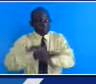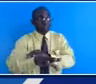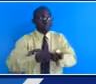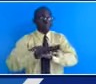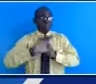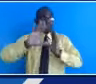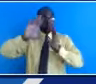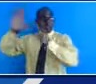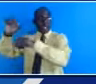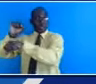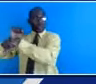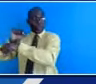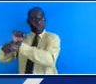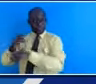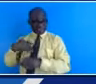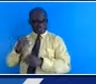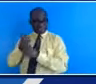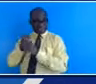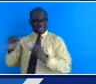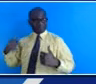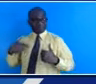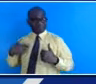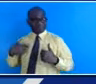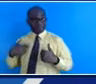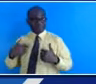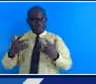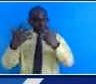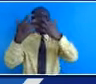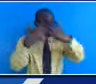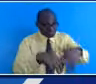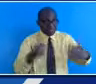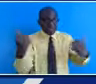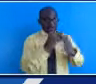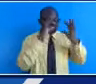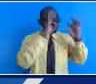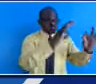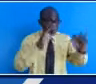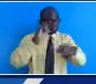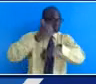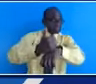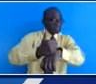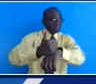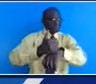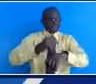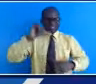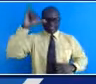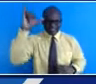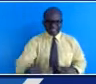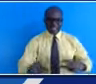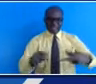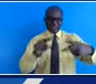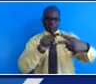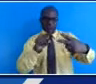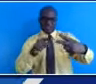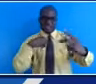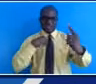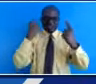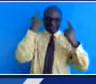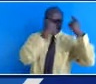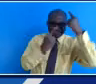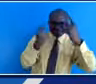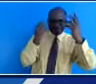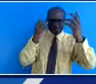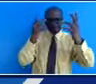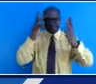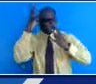guidelines that the governor set forth, but also coming up with ideas and creative ideas. One of the things that I think we're all going to have to look to as we